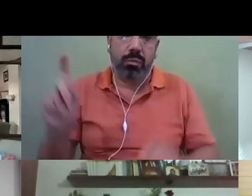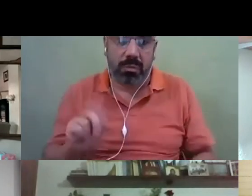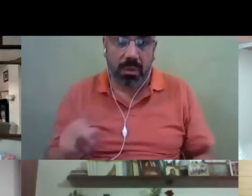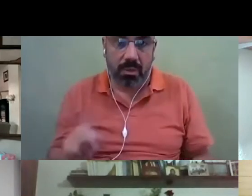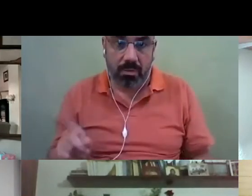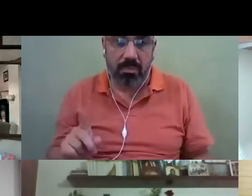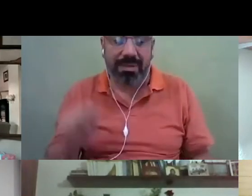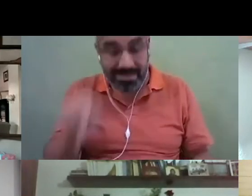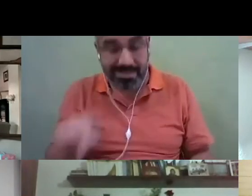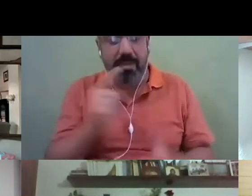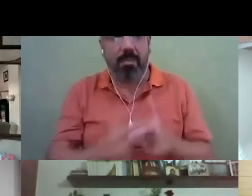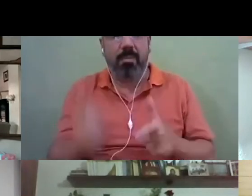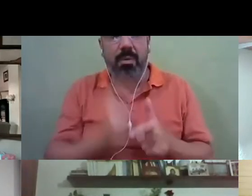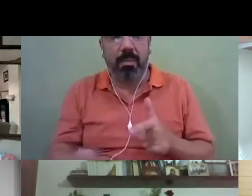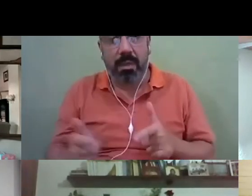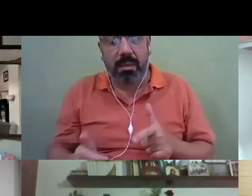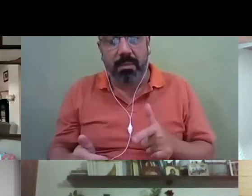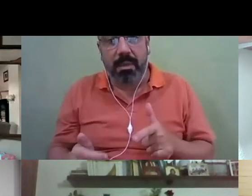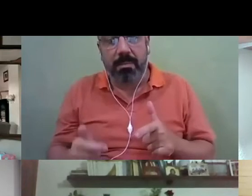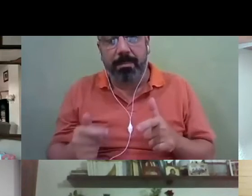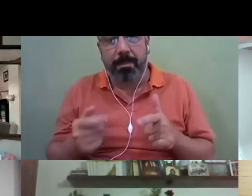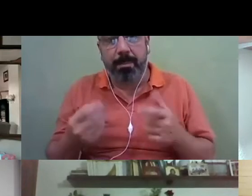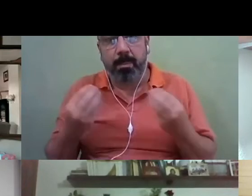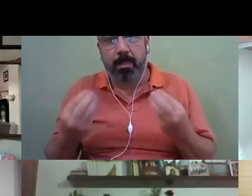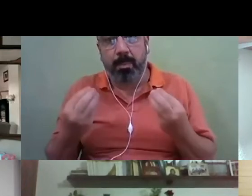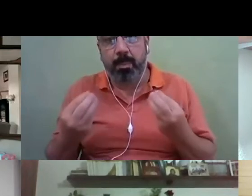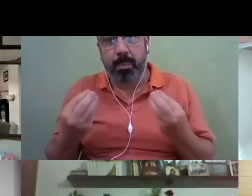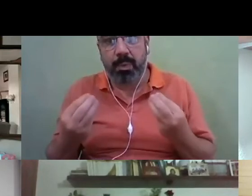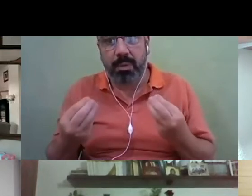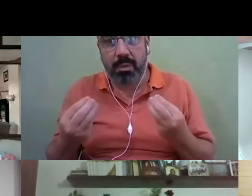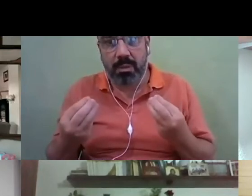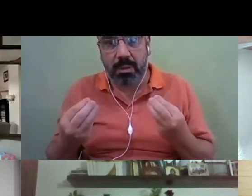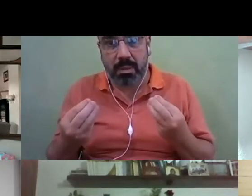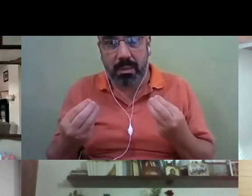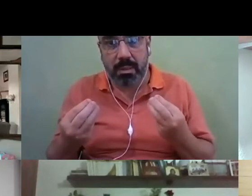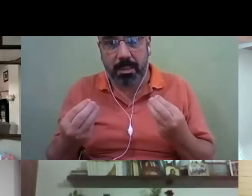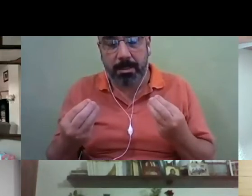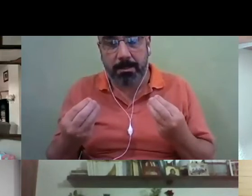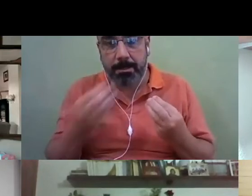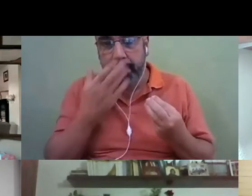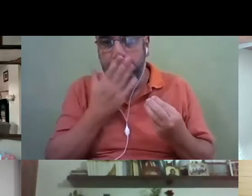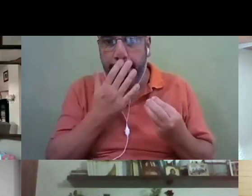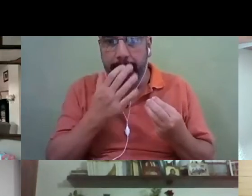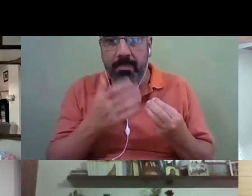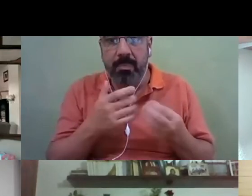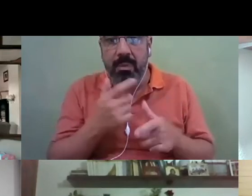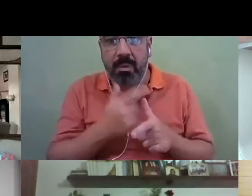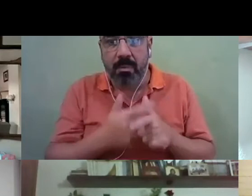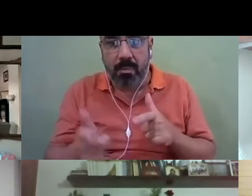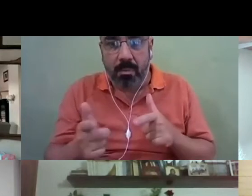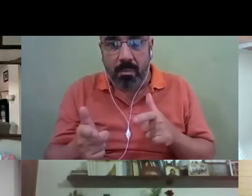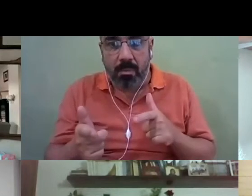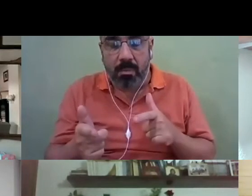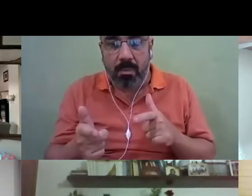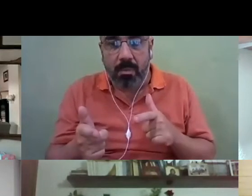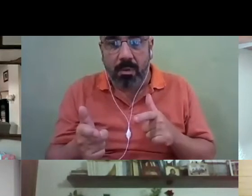problem, right? And in an organization, there can be multiple problems. And Engström